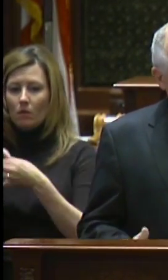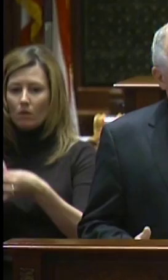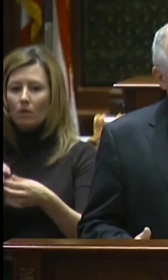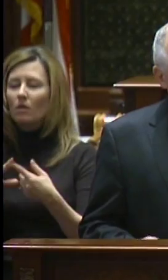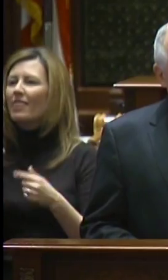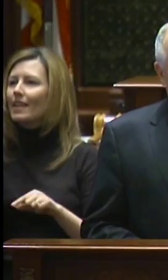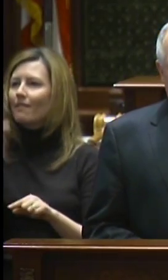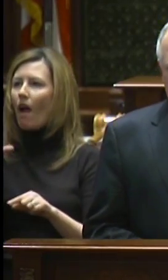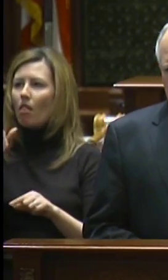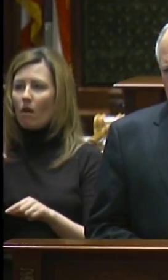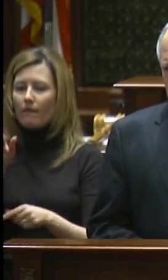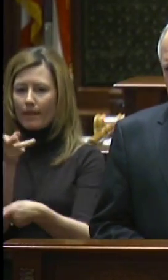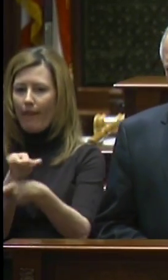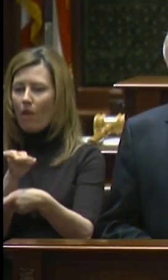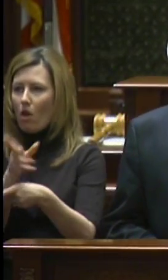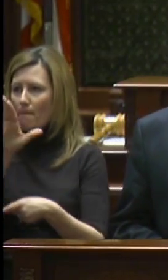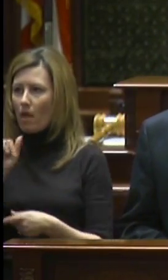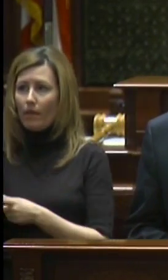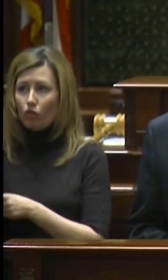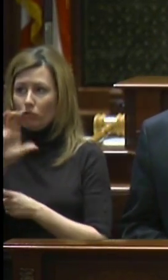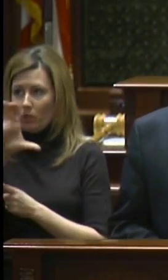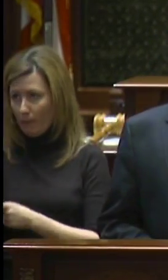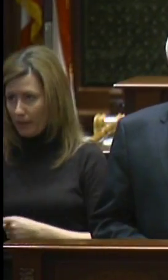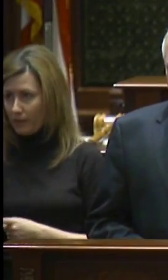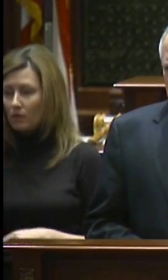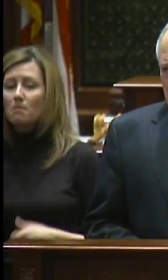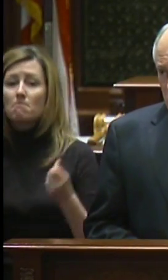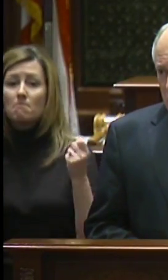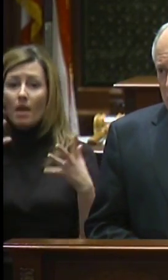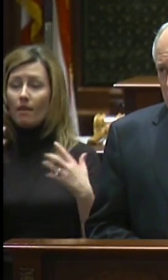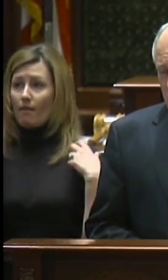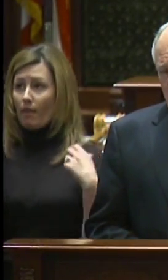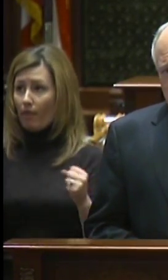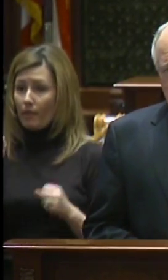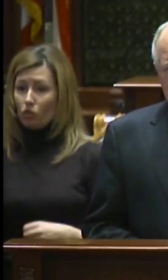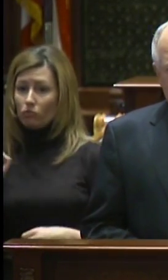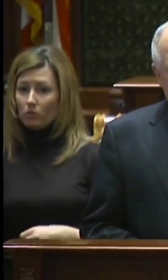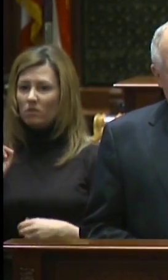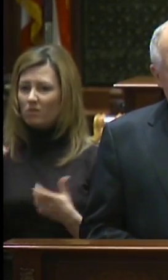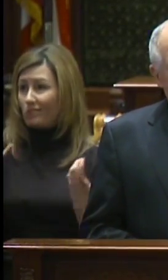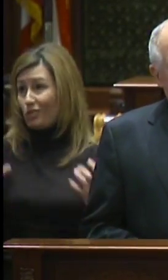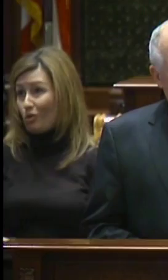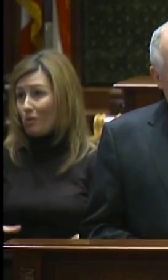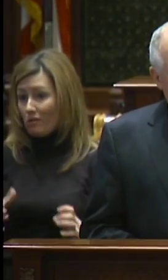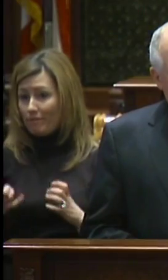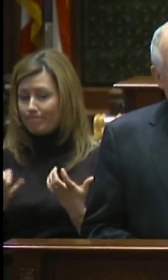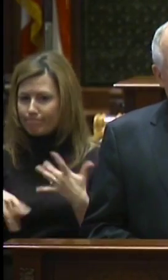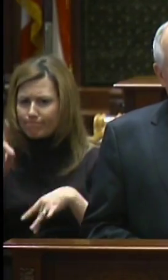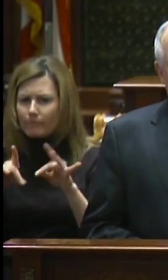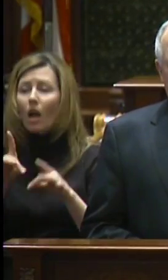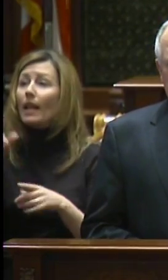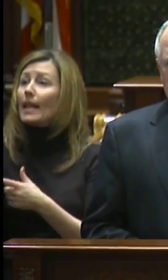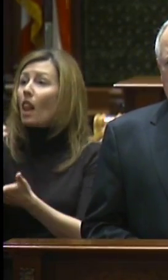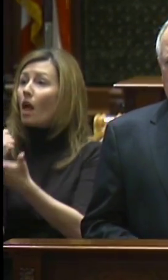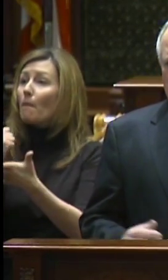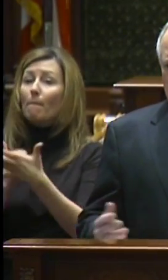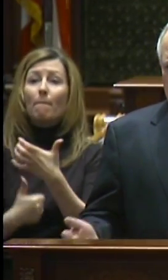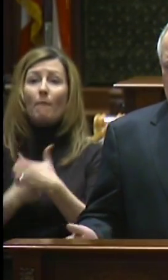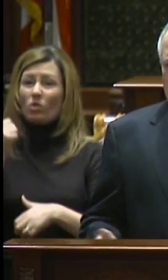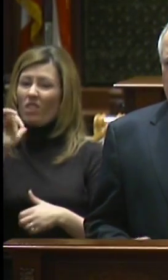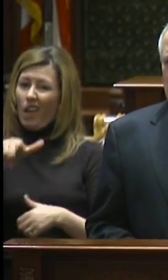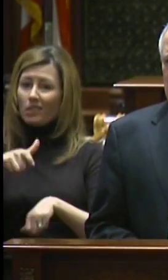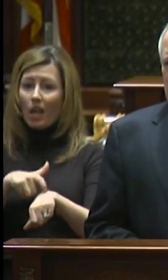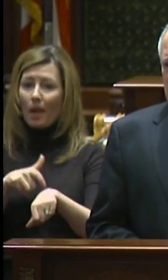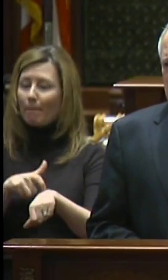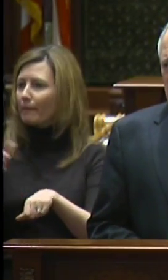of care by insurance companies. Many health insurance consumers have found that when they need help the most, the